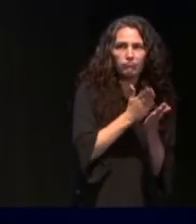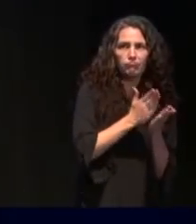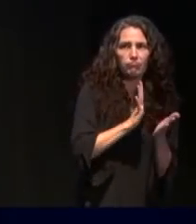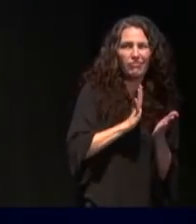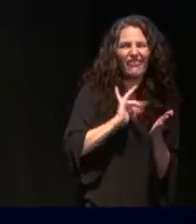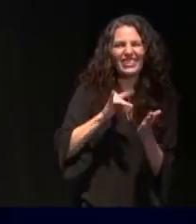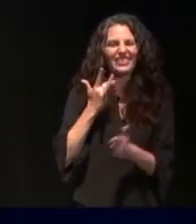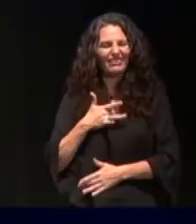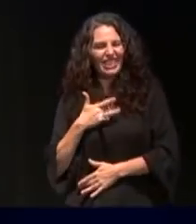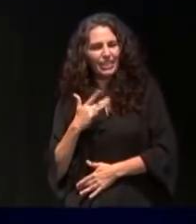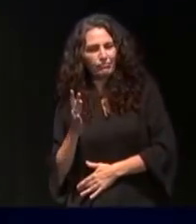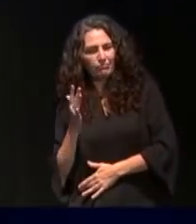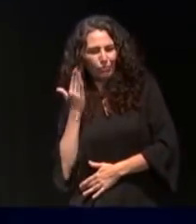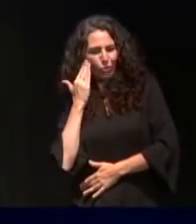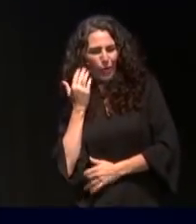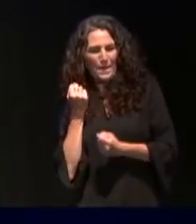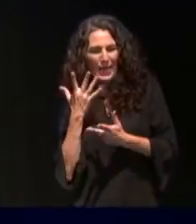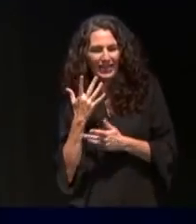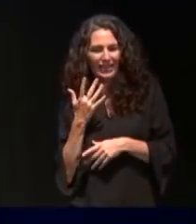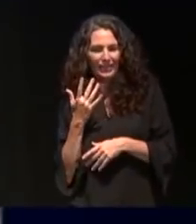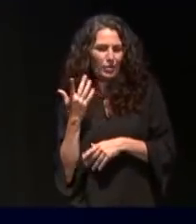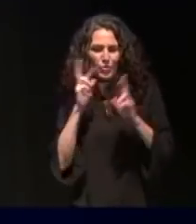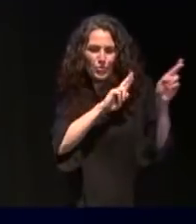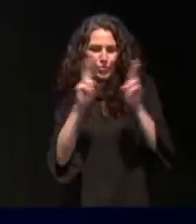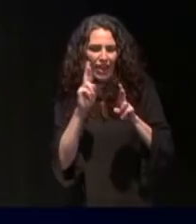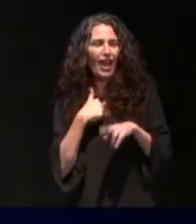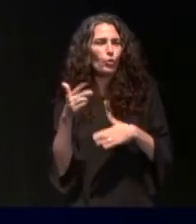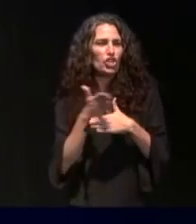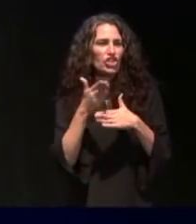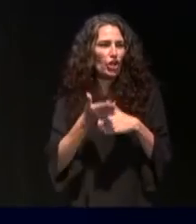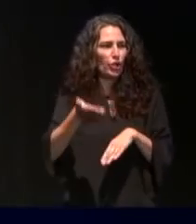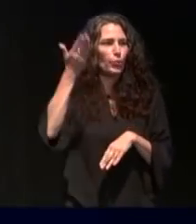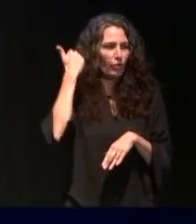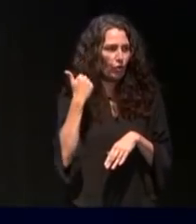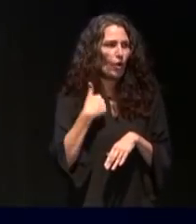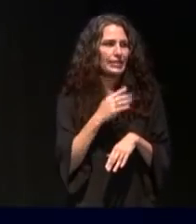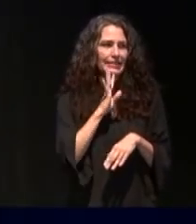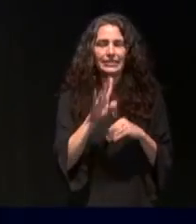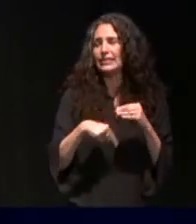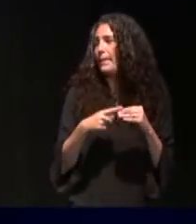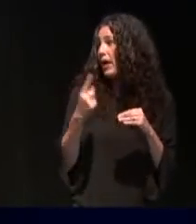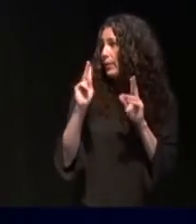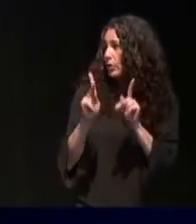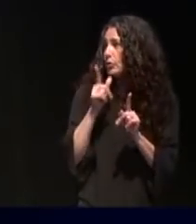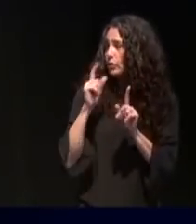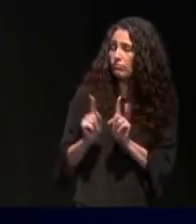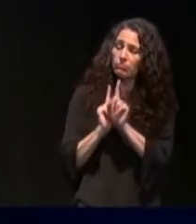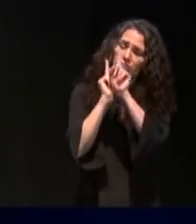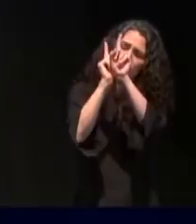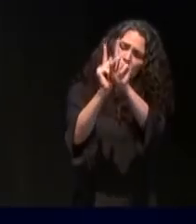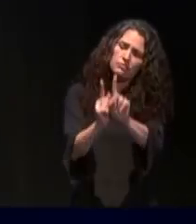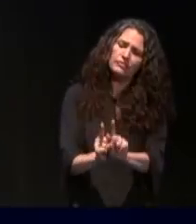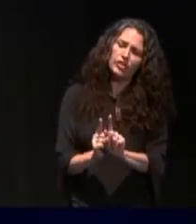see. I have a number of them on tap. I'm thinking, I was sharing in the earlier service about some that have been with me for years that